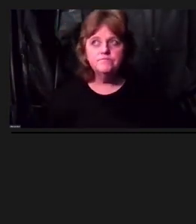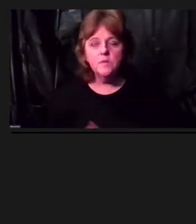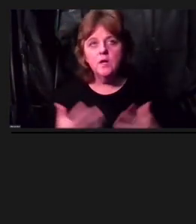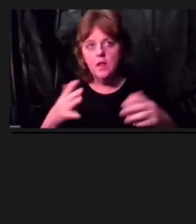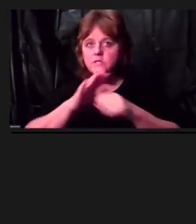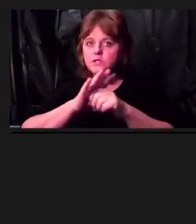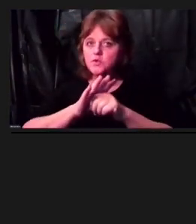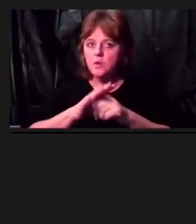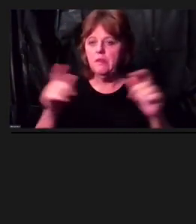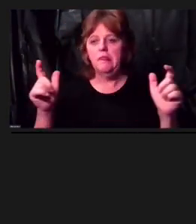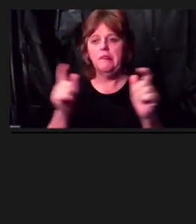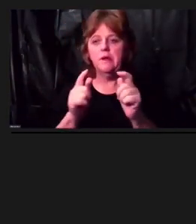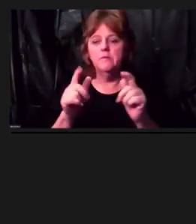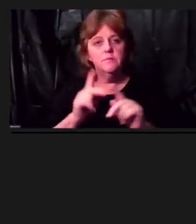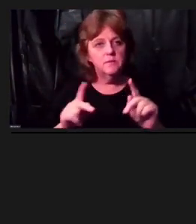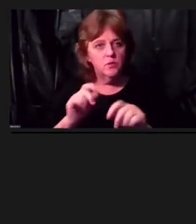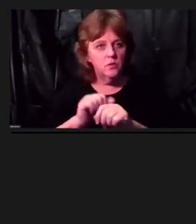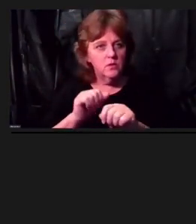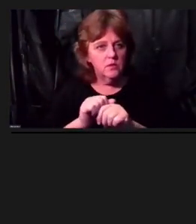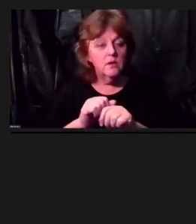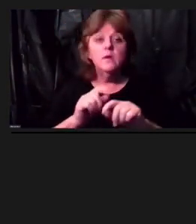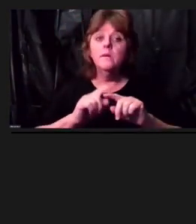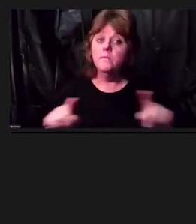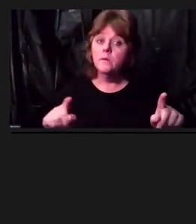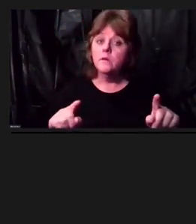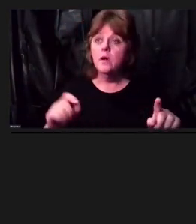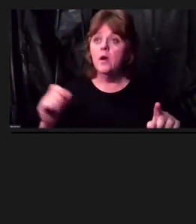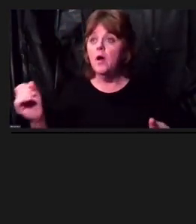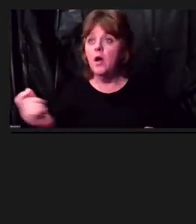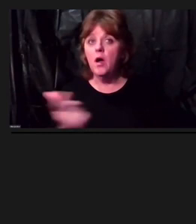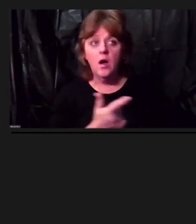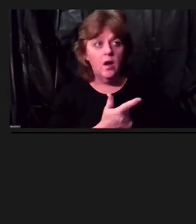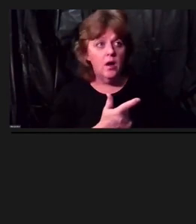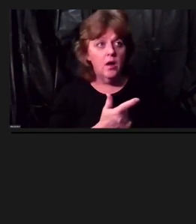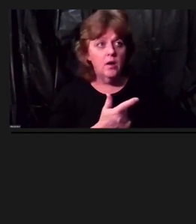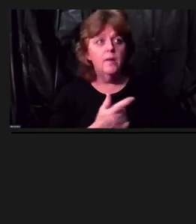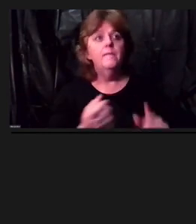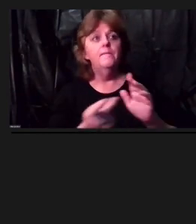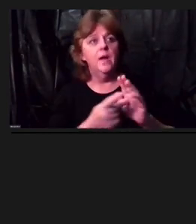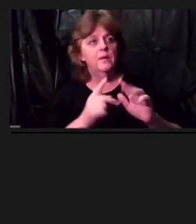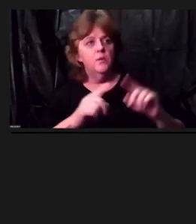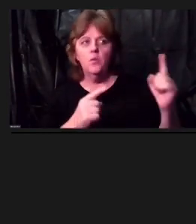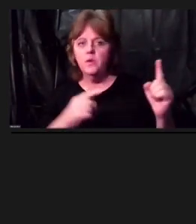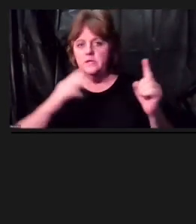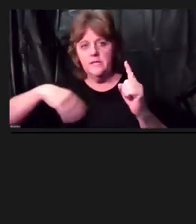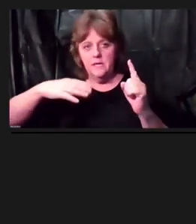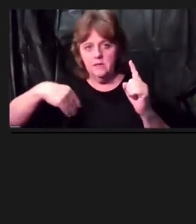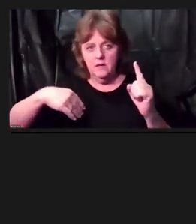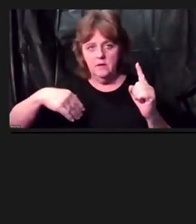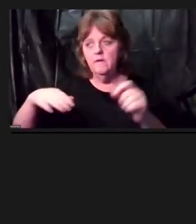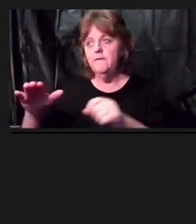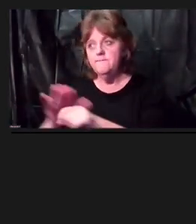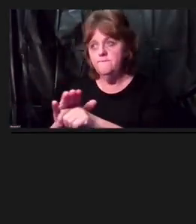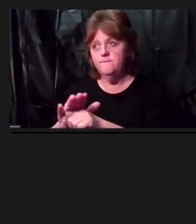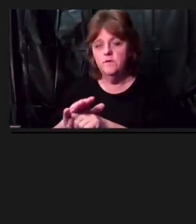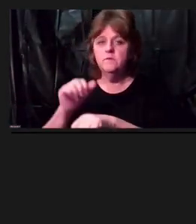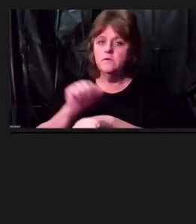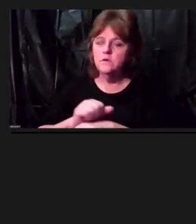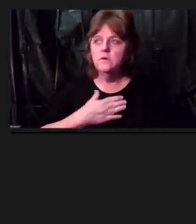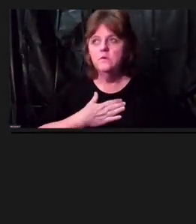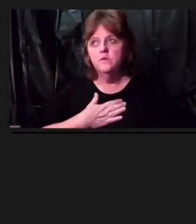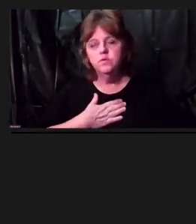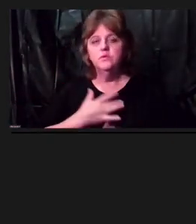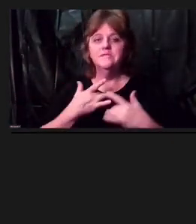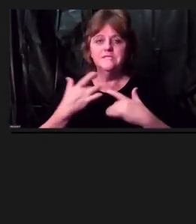stressful. I'm happy to say that all but one actually are back to work, full duty at this point. So that's wonderful. We're very excited by